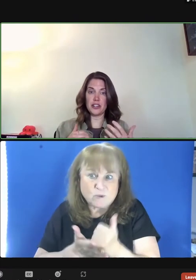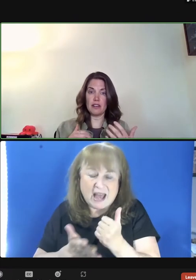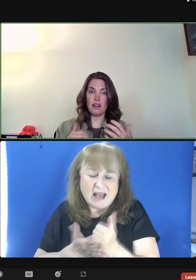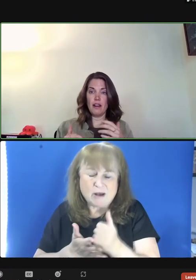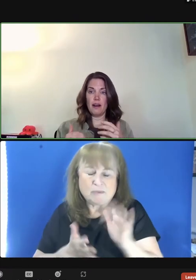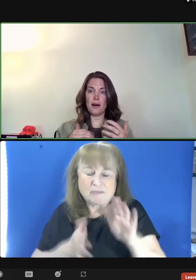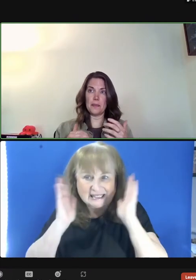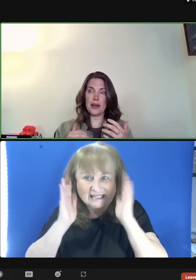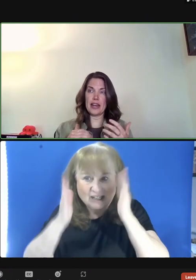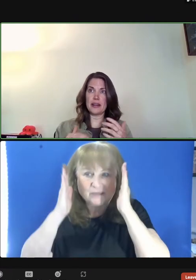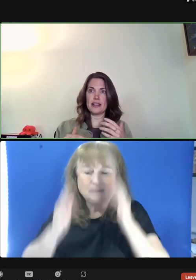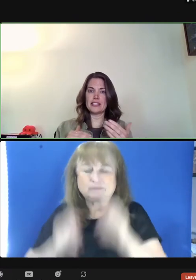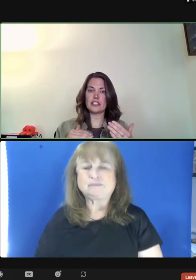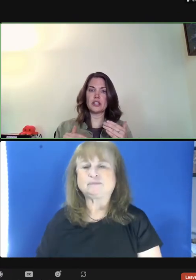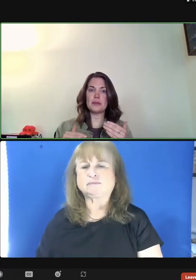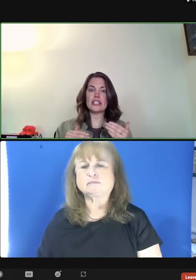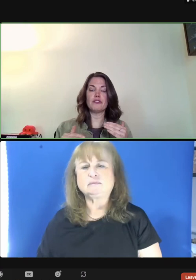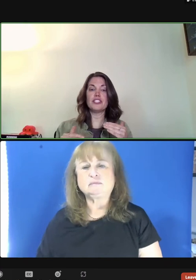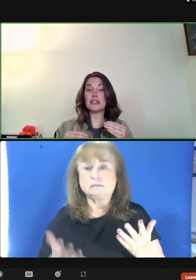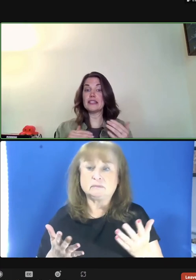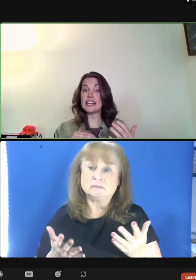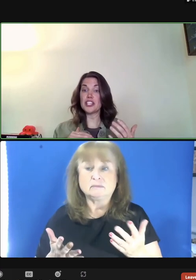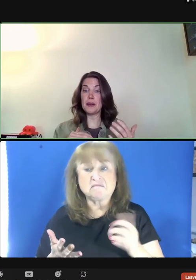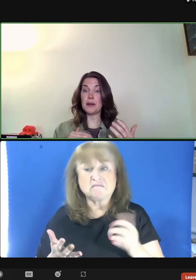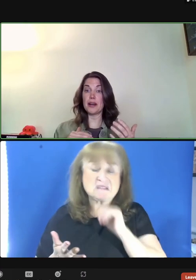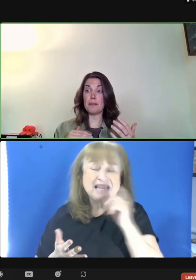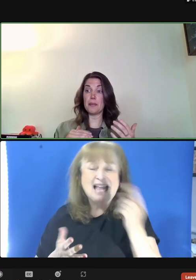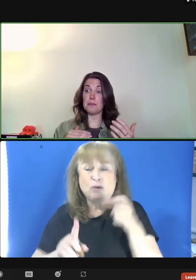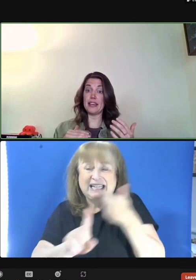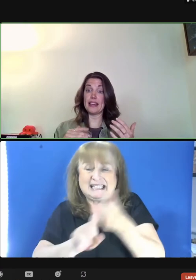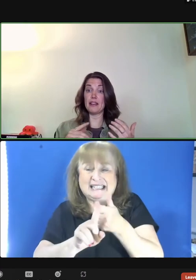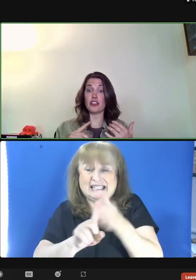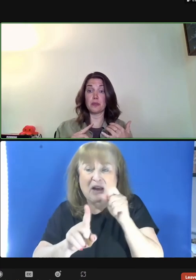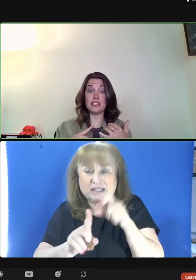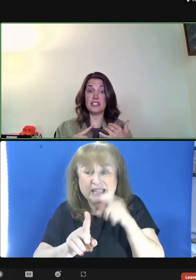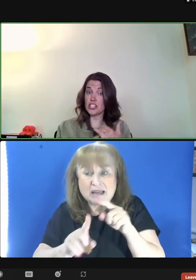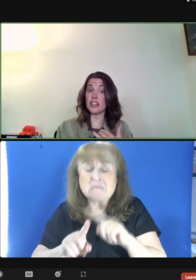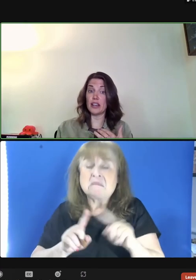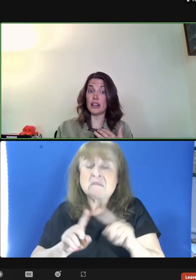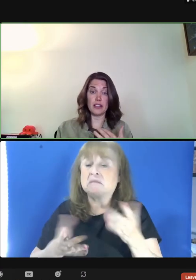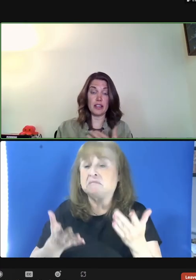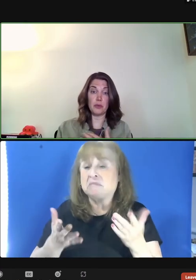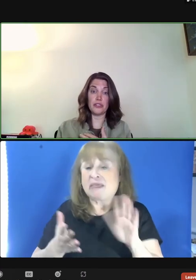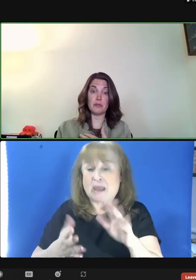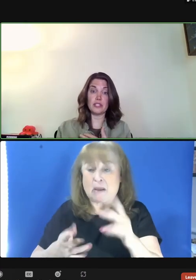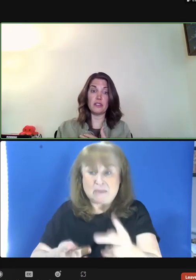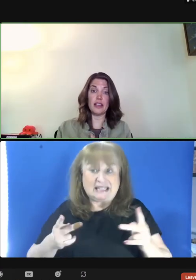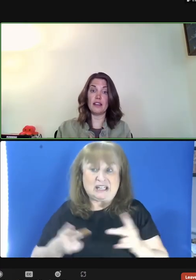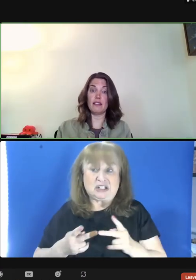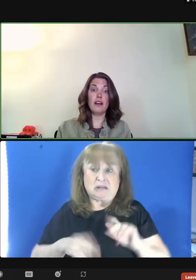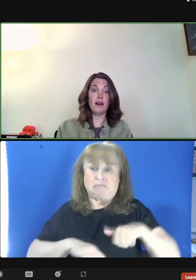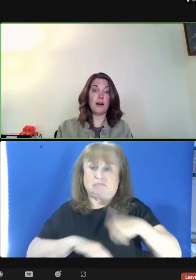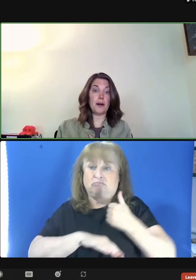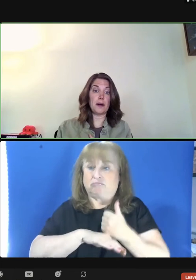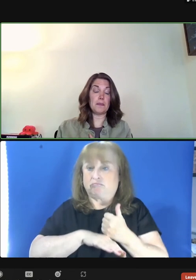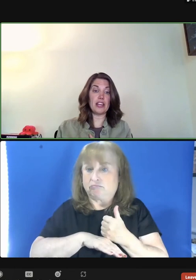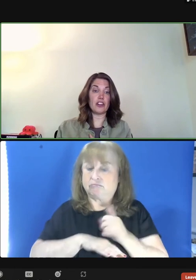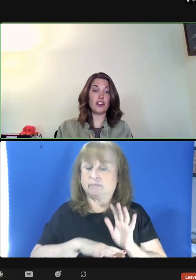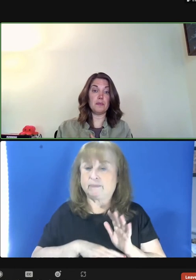their attention. And it might not necessarily be self-stimulation, but it might be their positioning that they put themselves